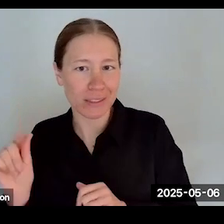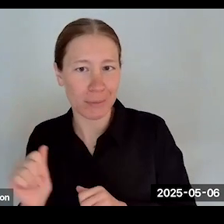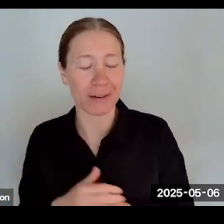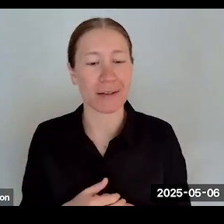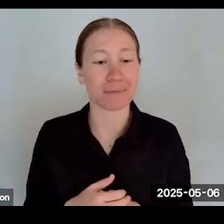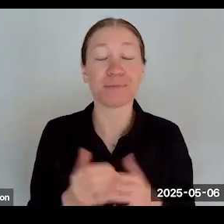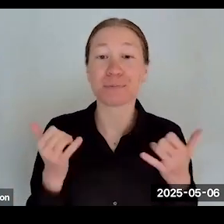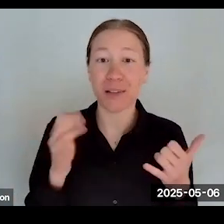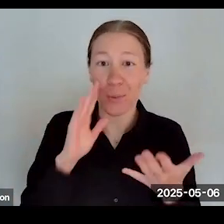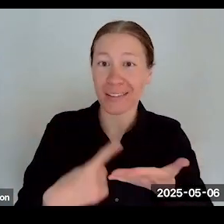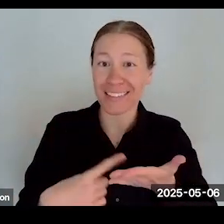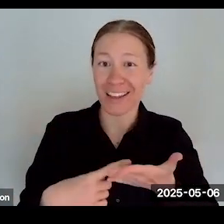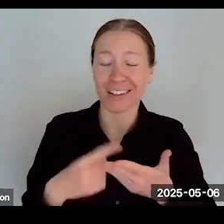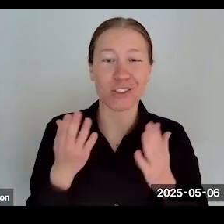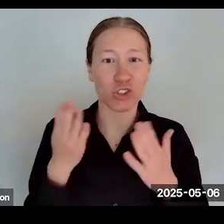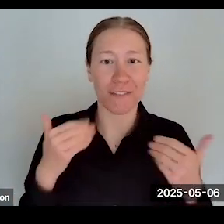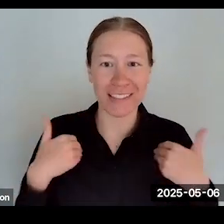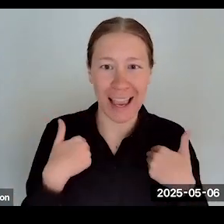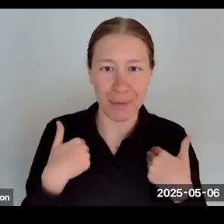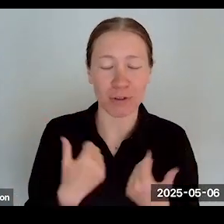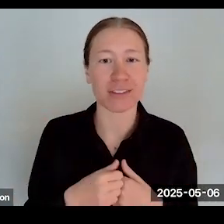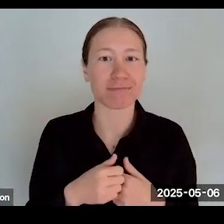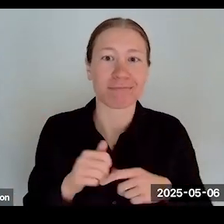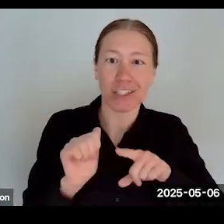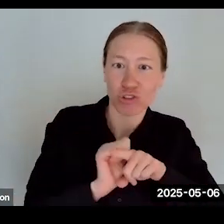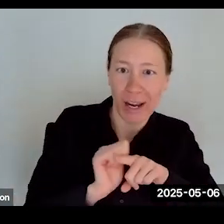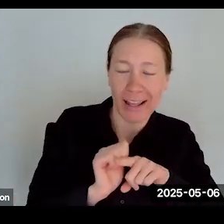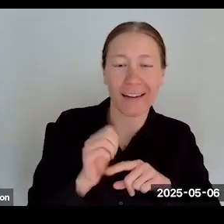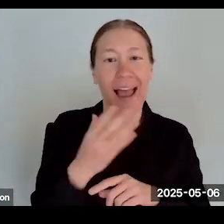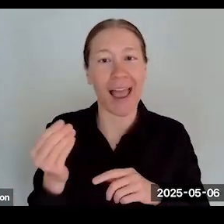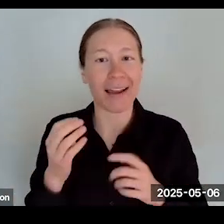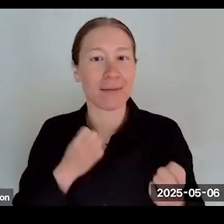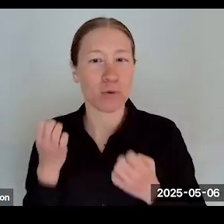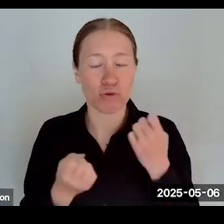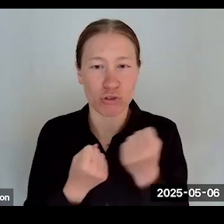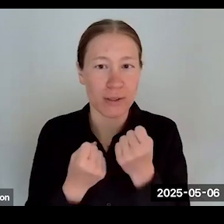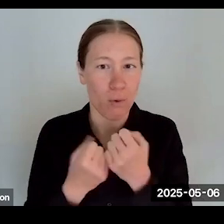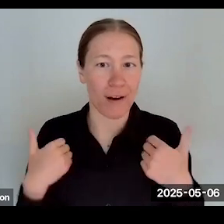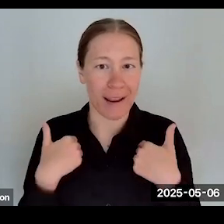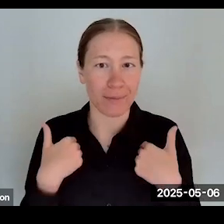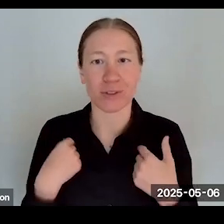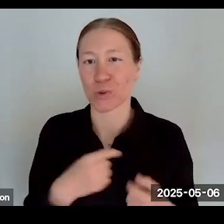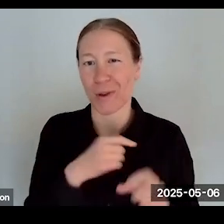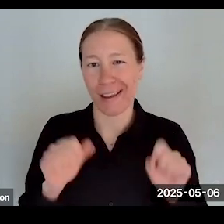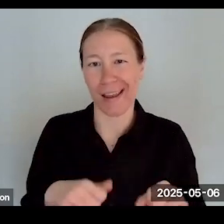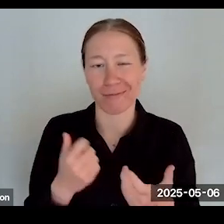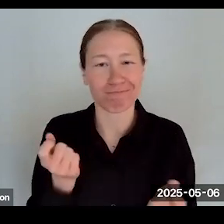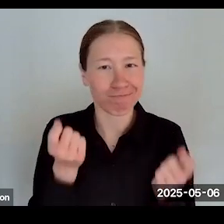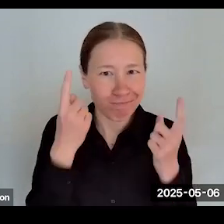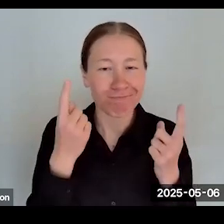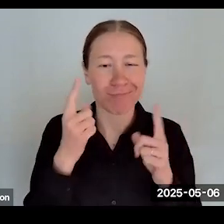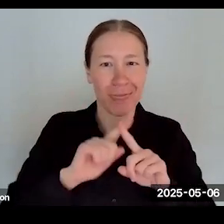So now let's talk about service animals in training, and emotional support animals so we can understand the difference.